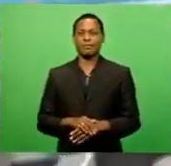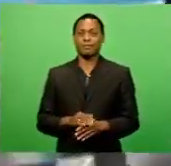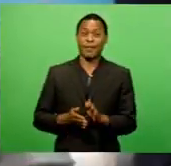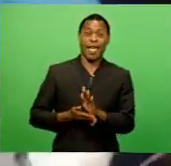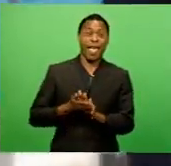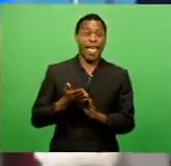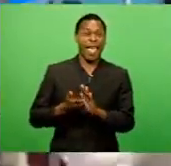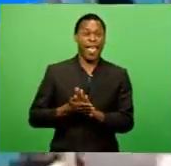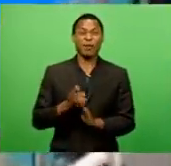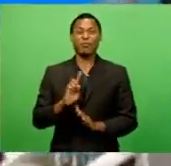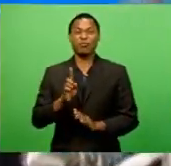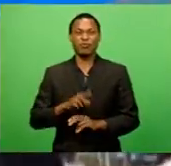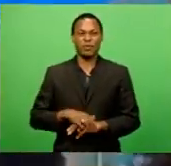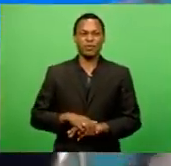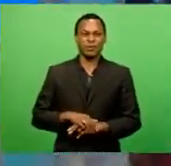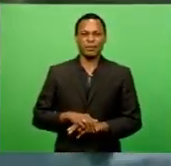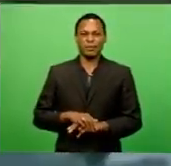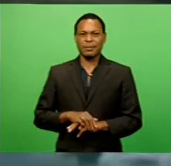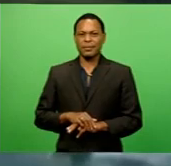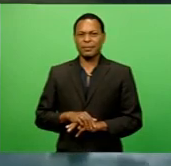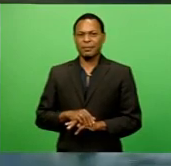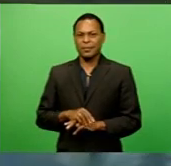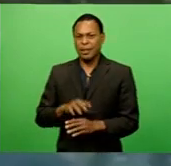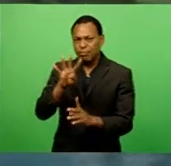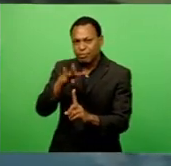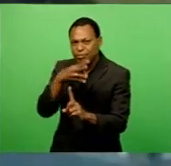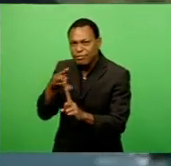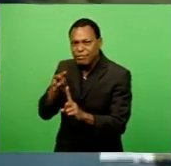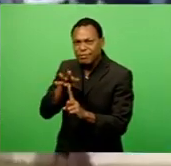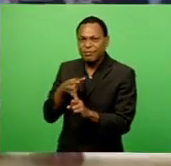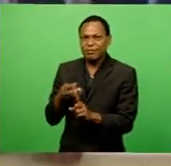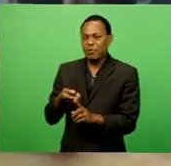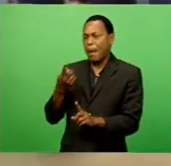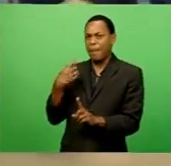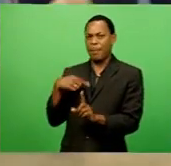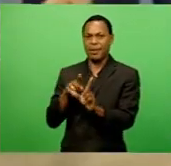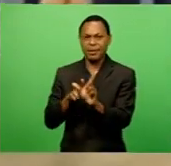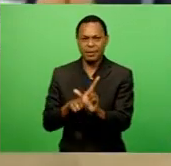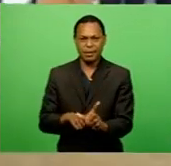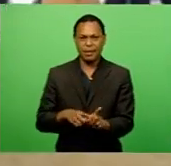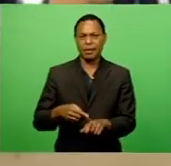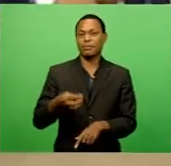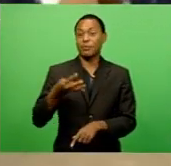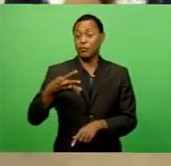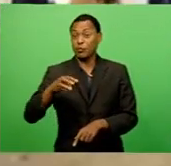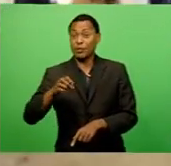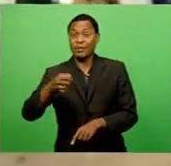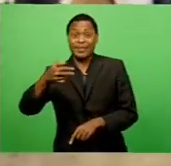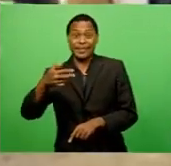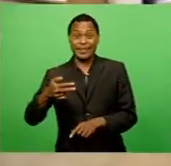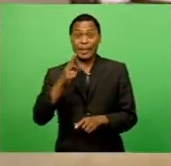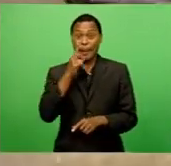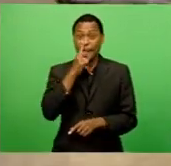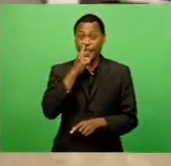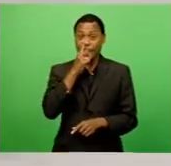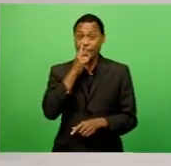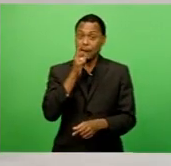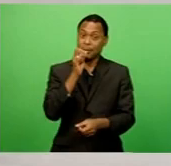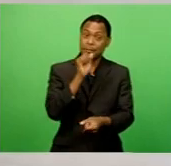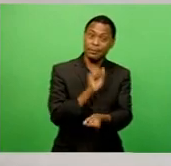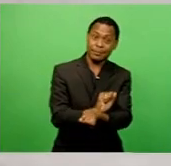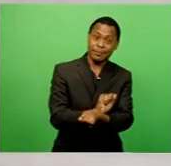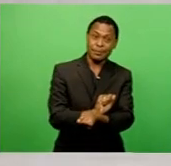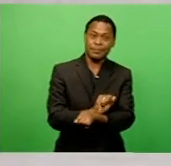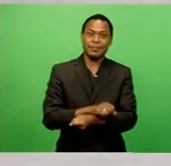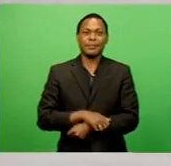raids conducted from June to December last year. He adds 48 people were arrested in that period and 4 people have